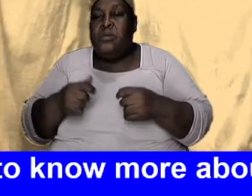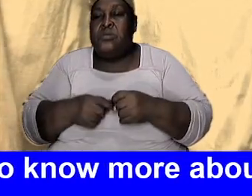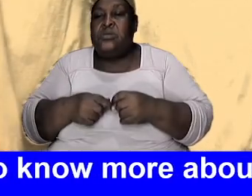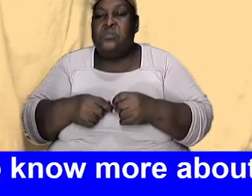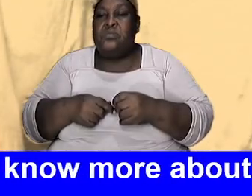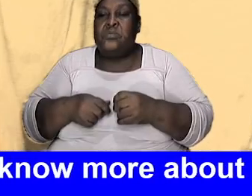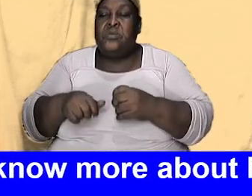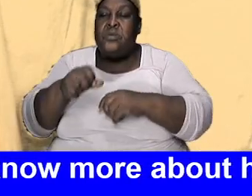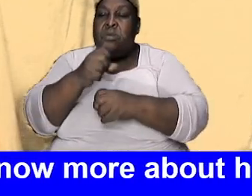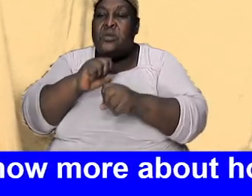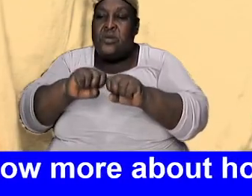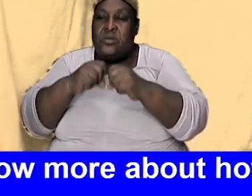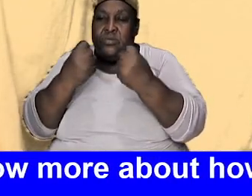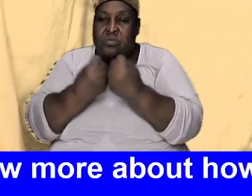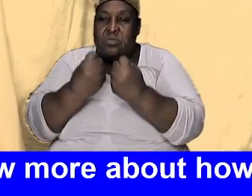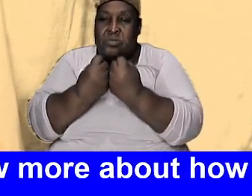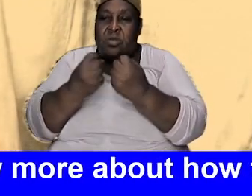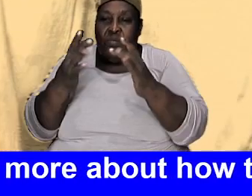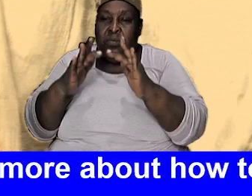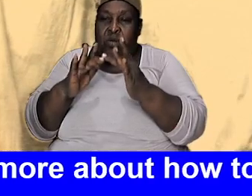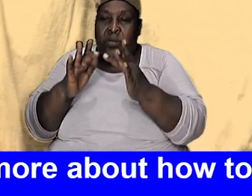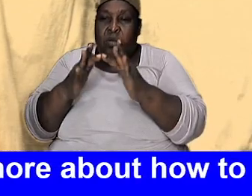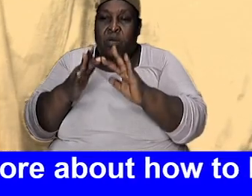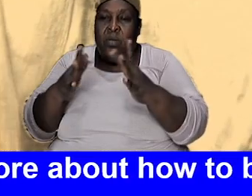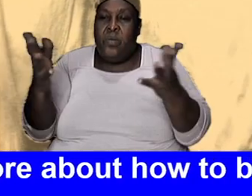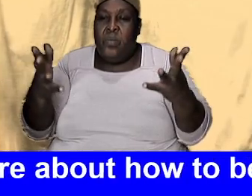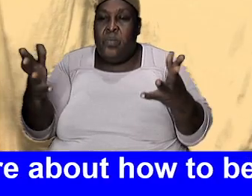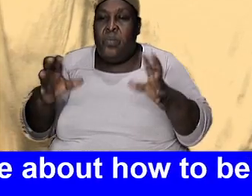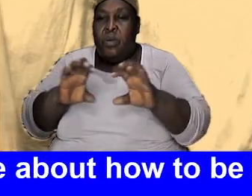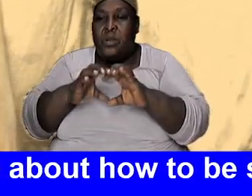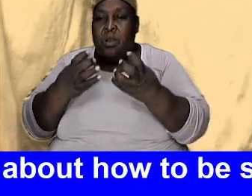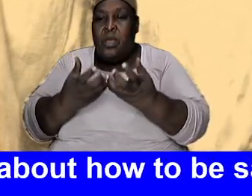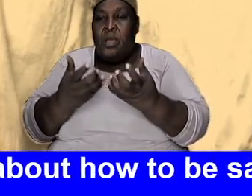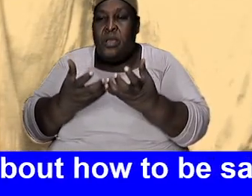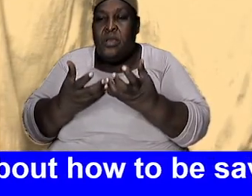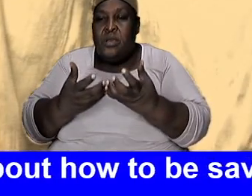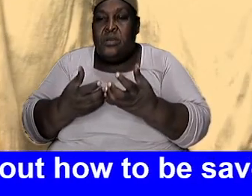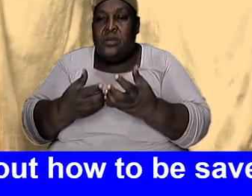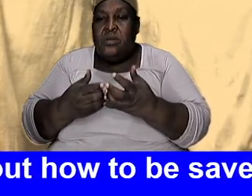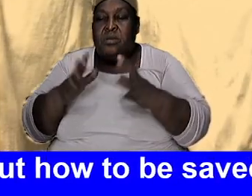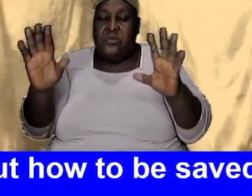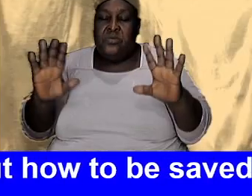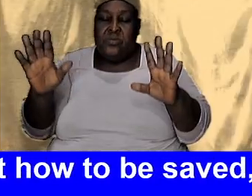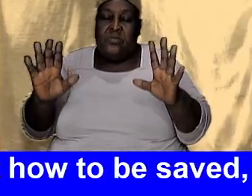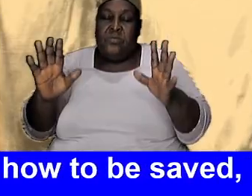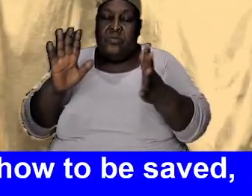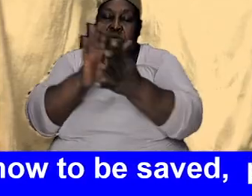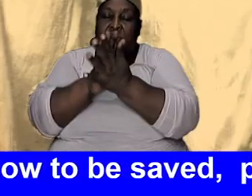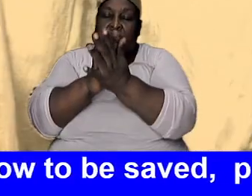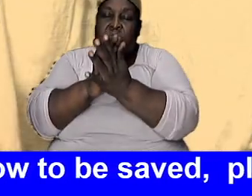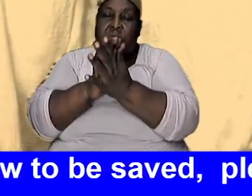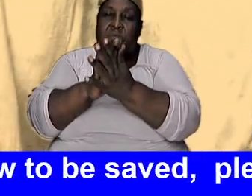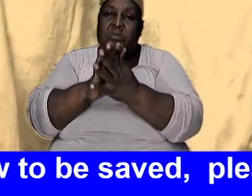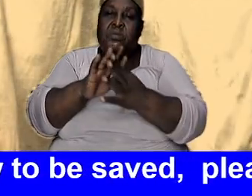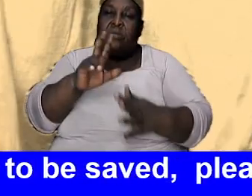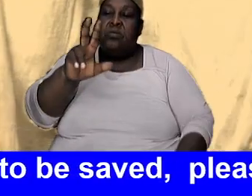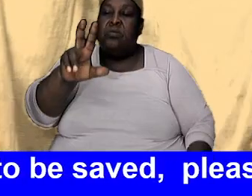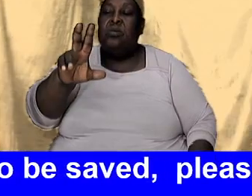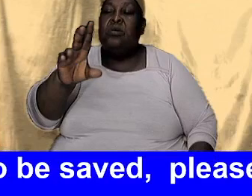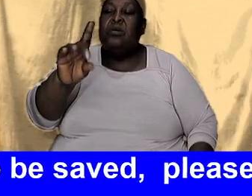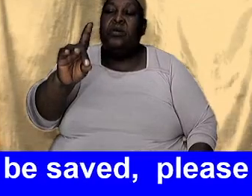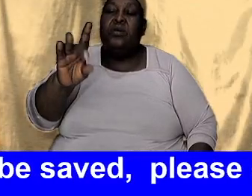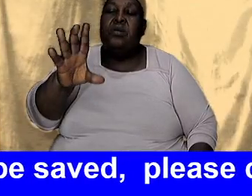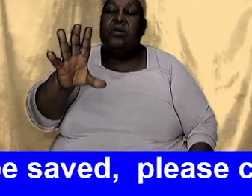what classes will be at the sanctuary in that time. But Sunday school is from 8:30 to 9:30.